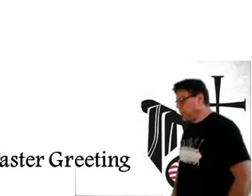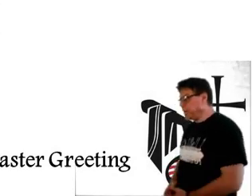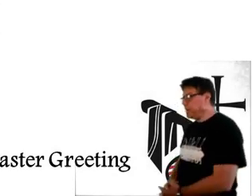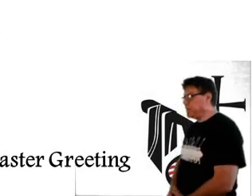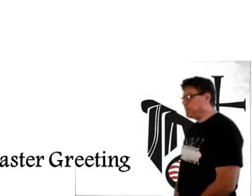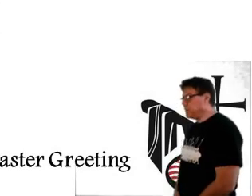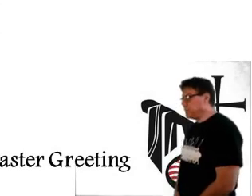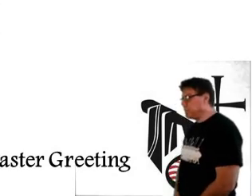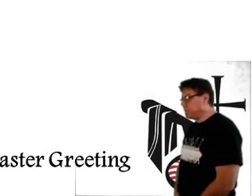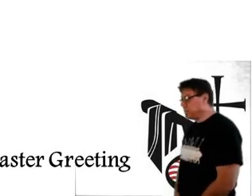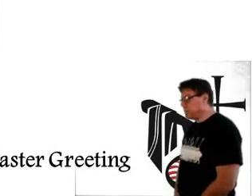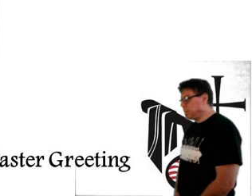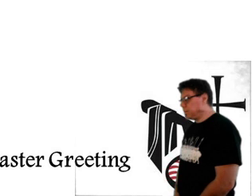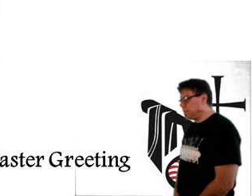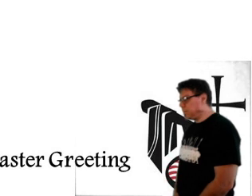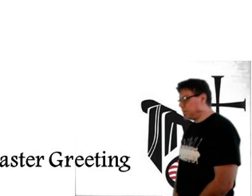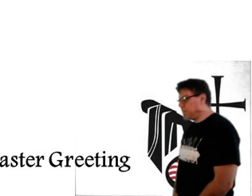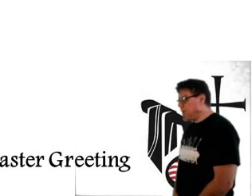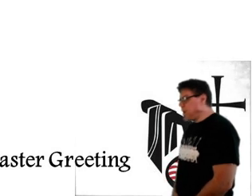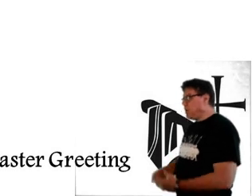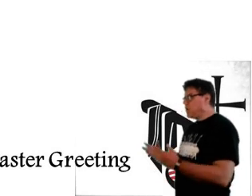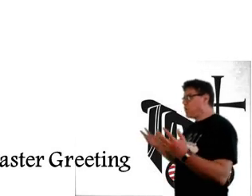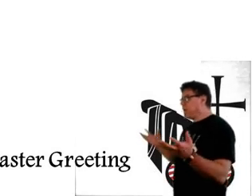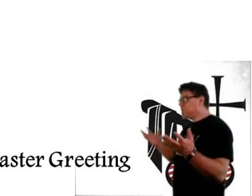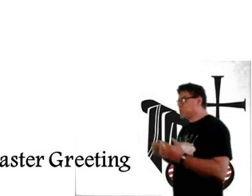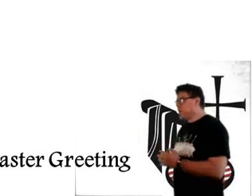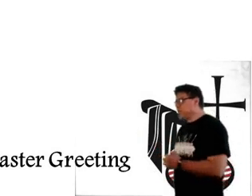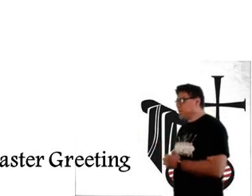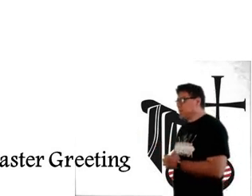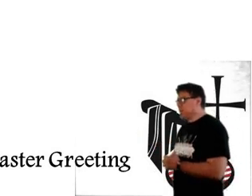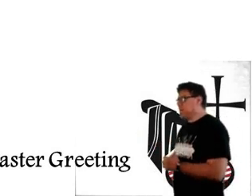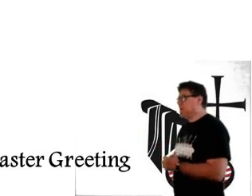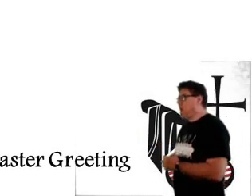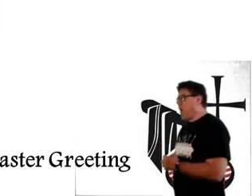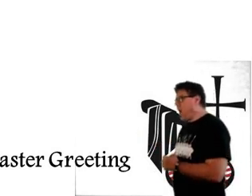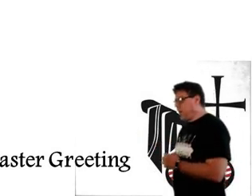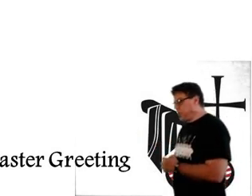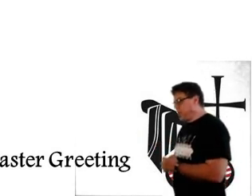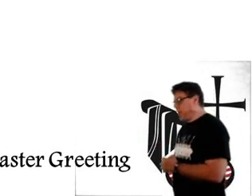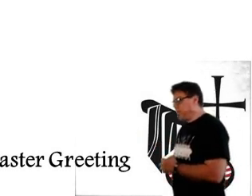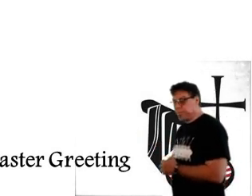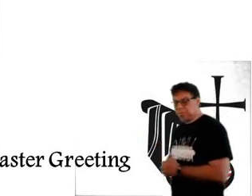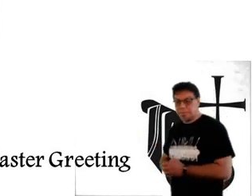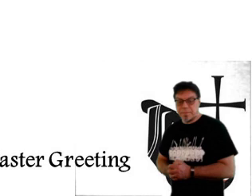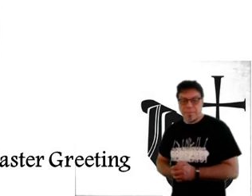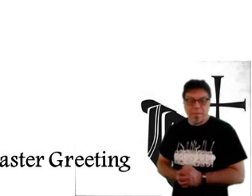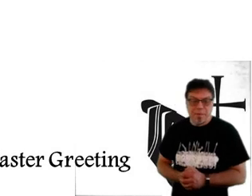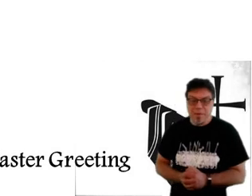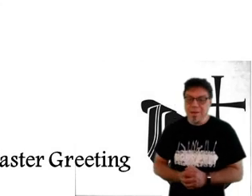Hallelujah! Christ is risen! Christ is risen indeed! Alleluia!